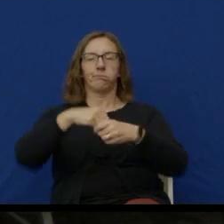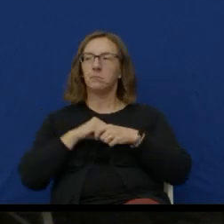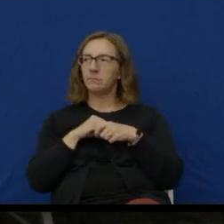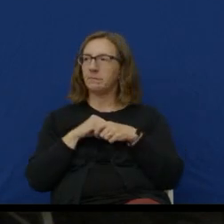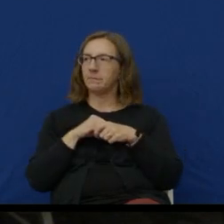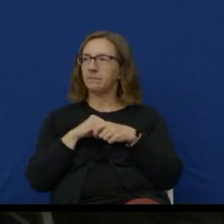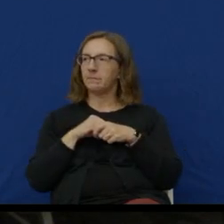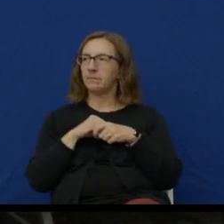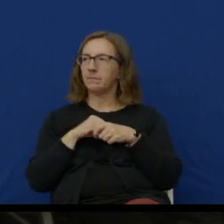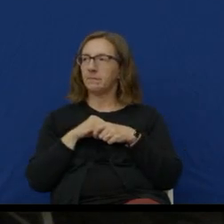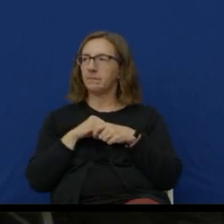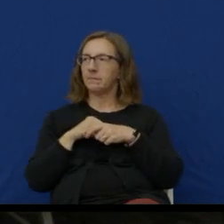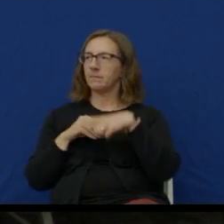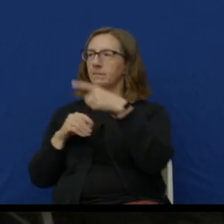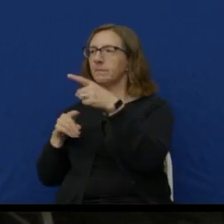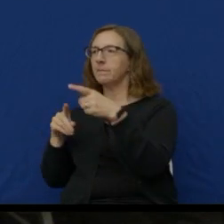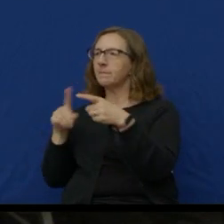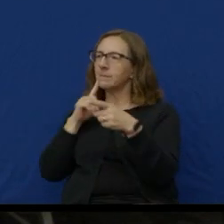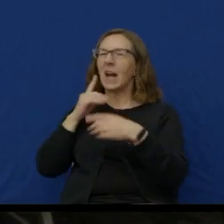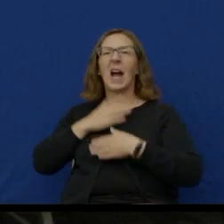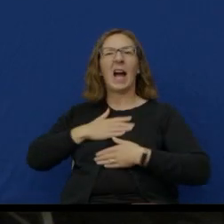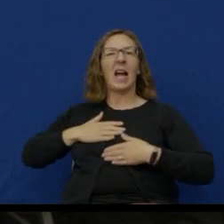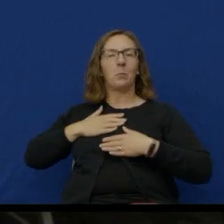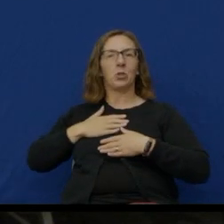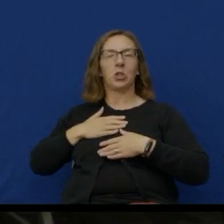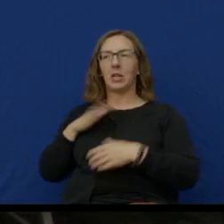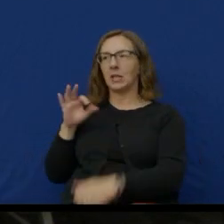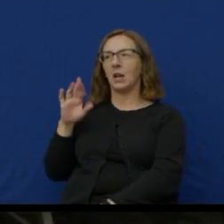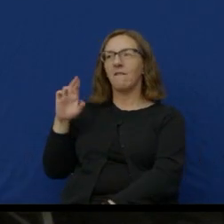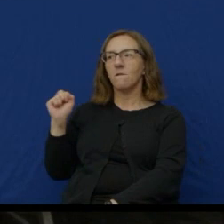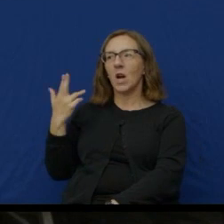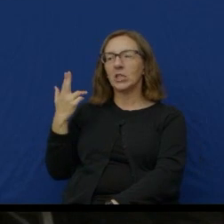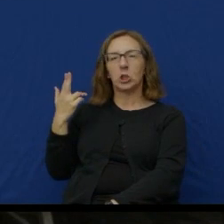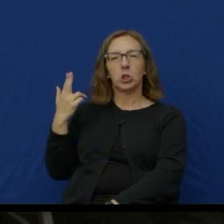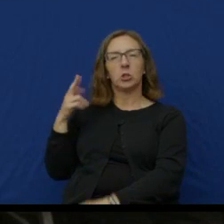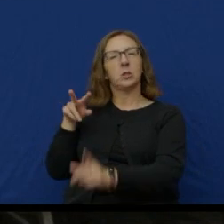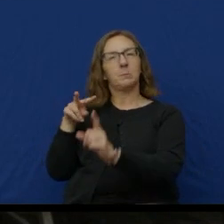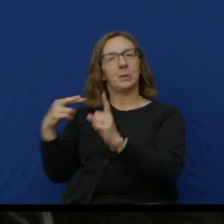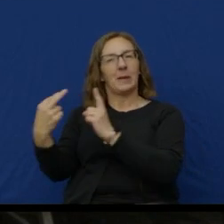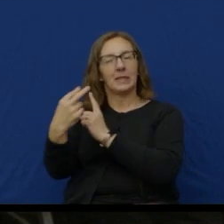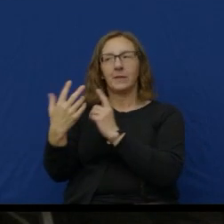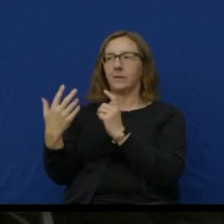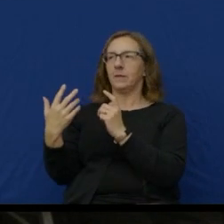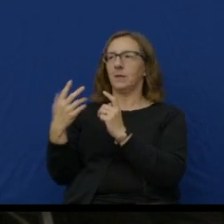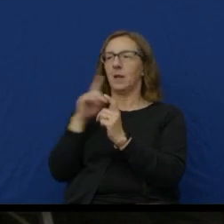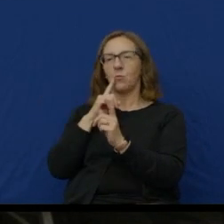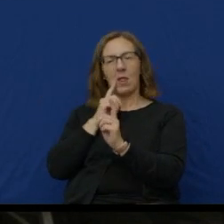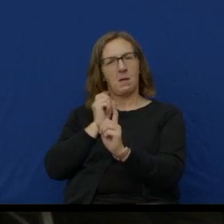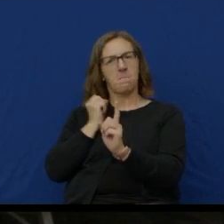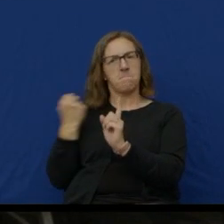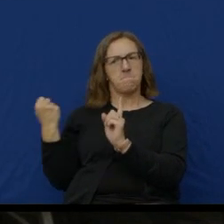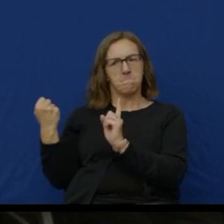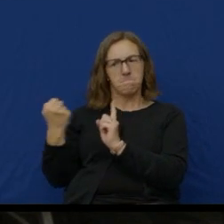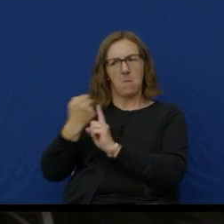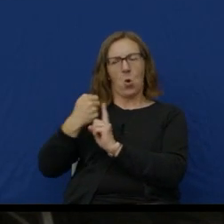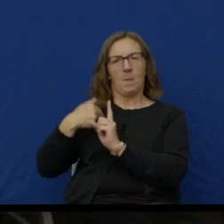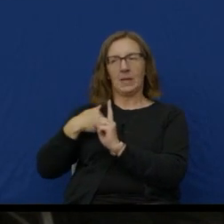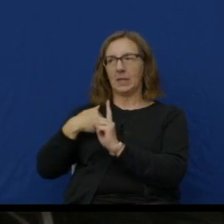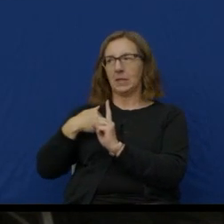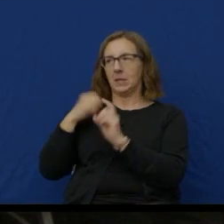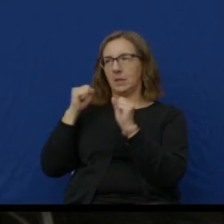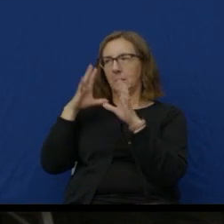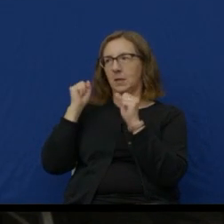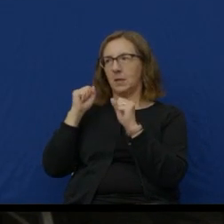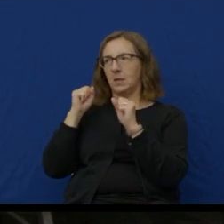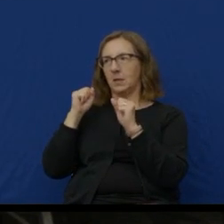I really appreciate the fresh eyes looking at this, and I think what really hit me was looking at the